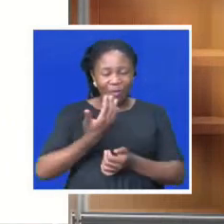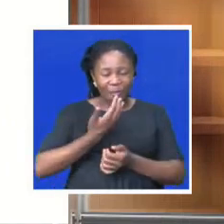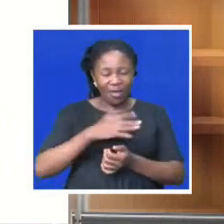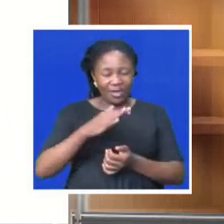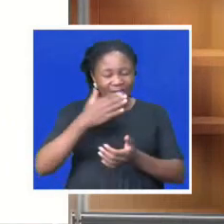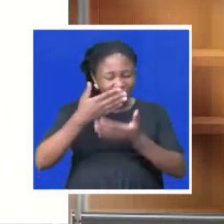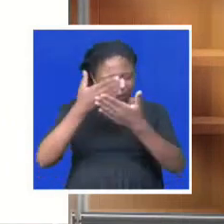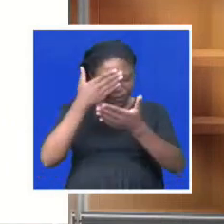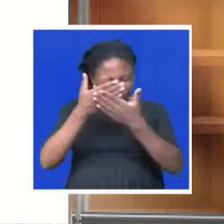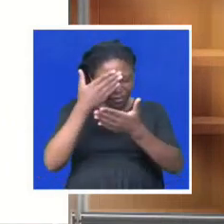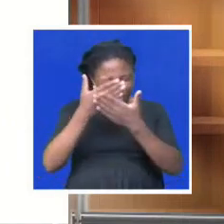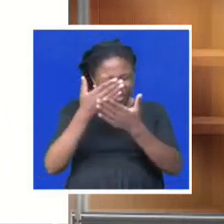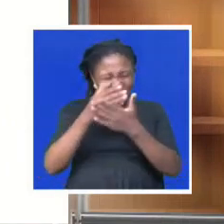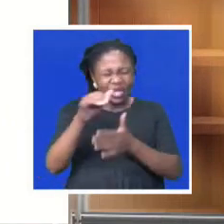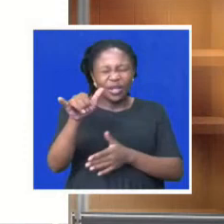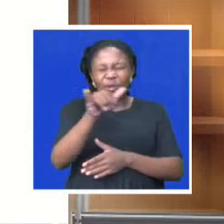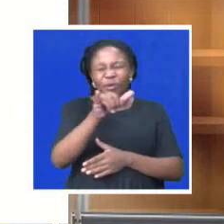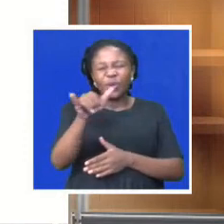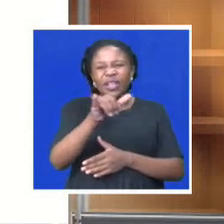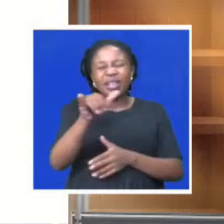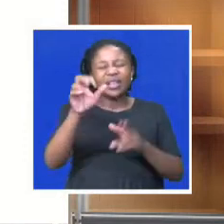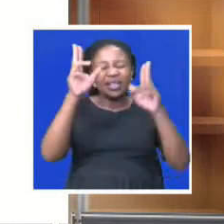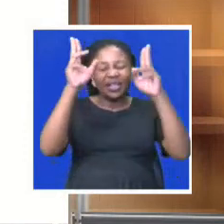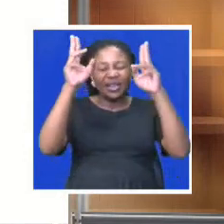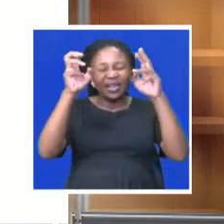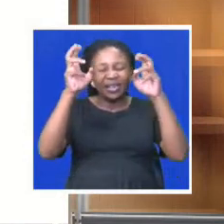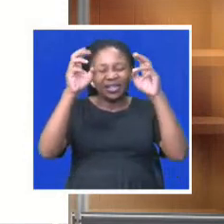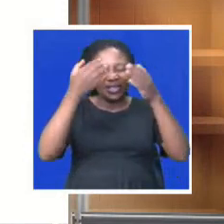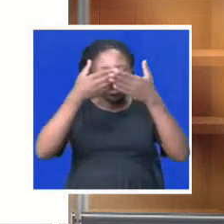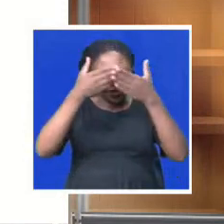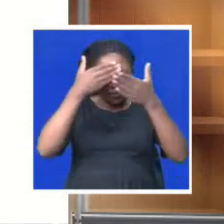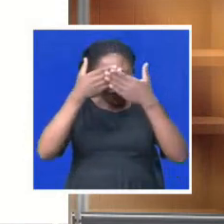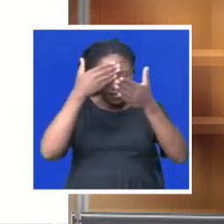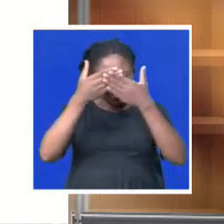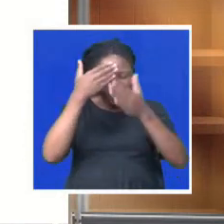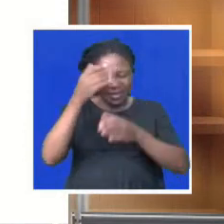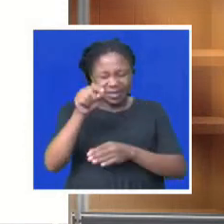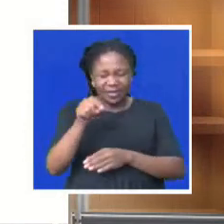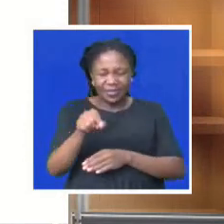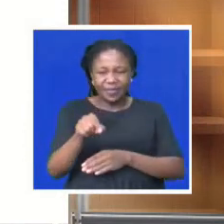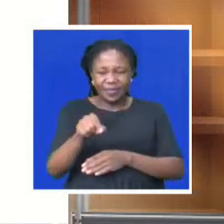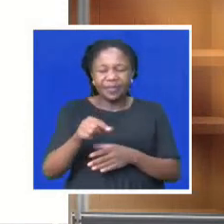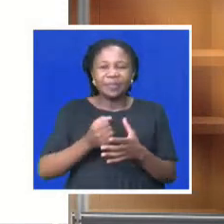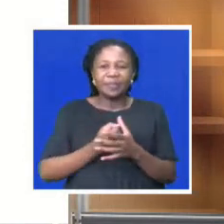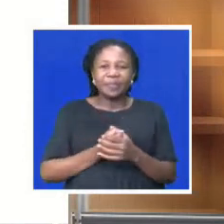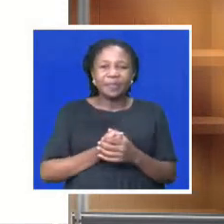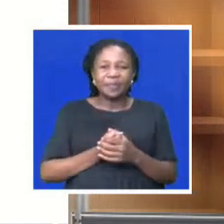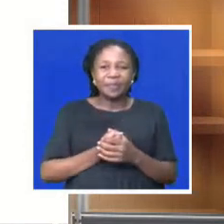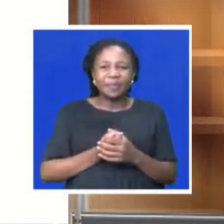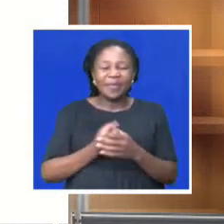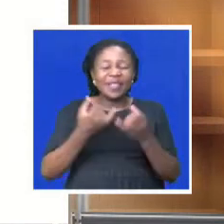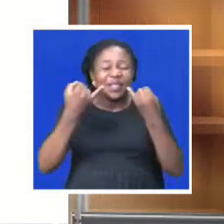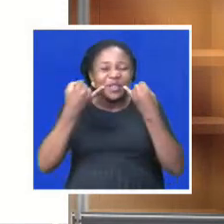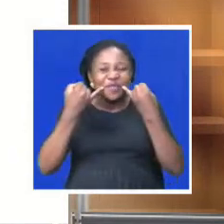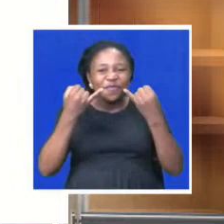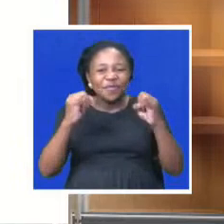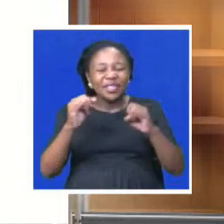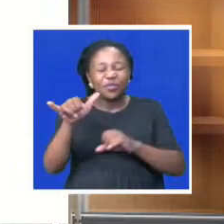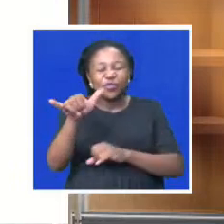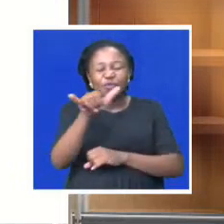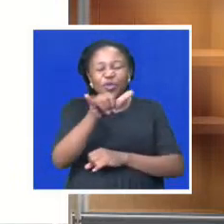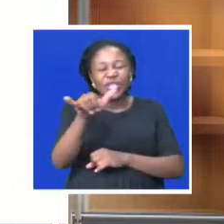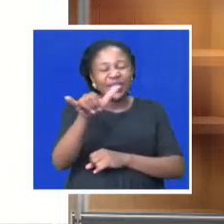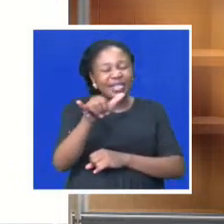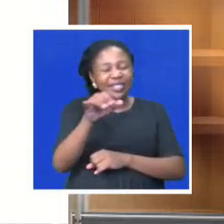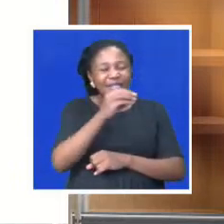learned in this narrative text? What is the message to the reader? Because we have said that